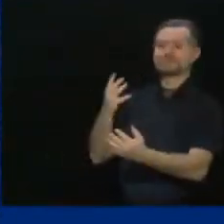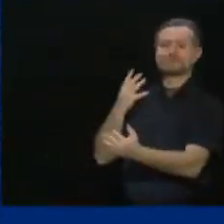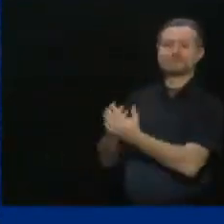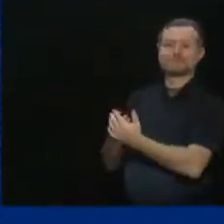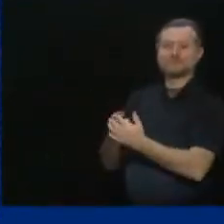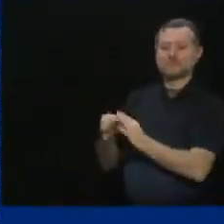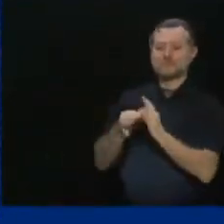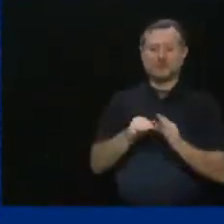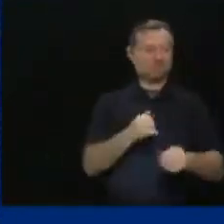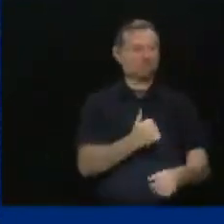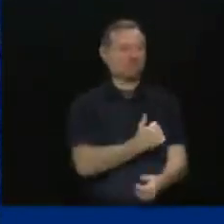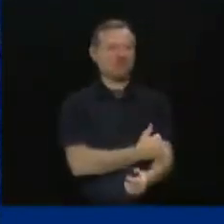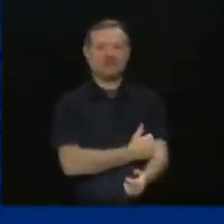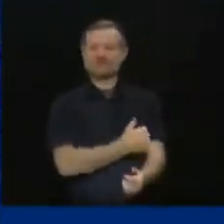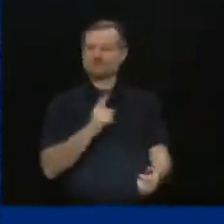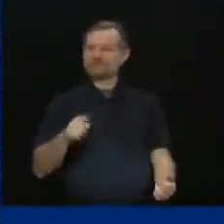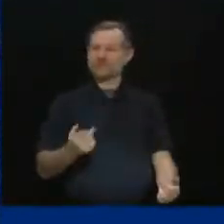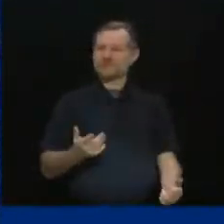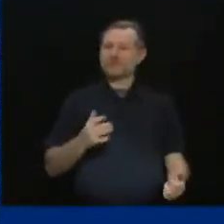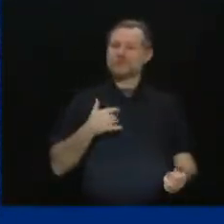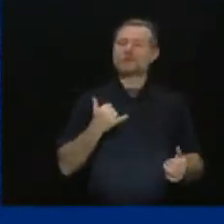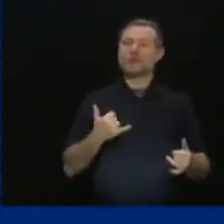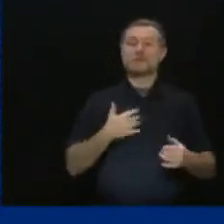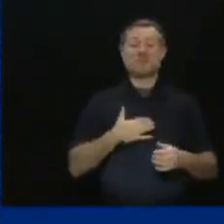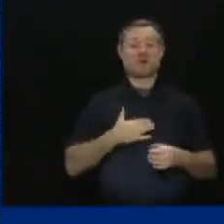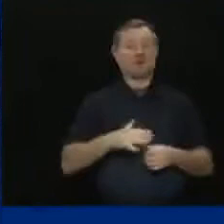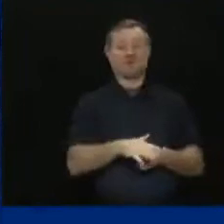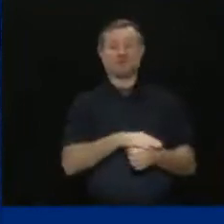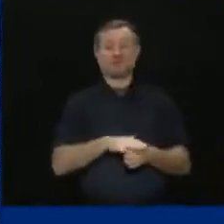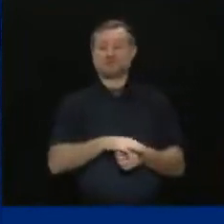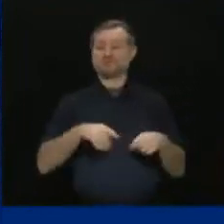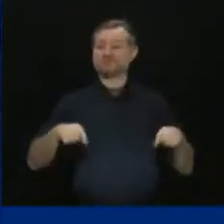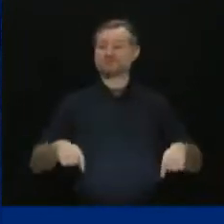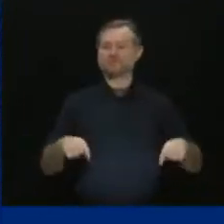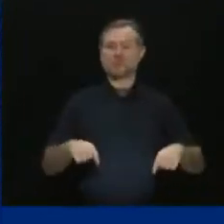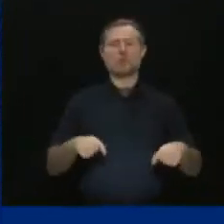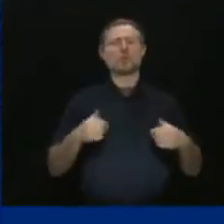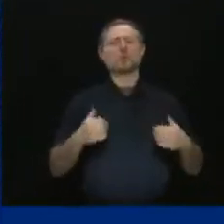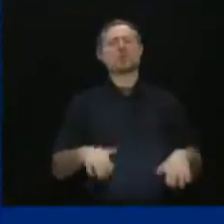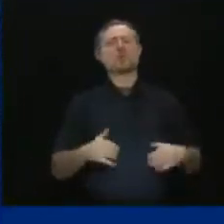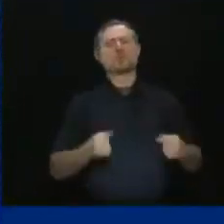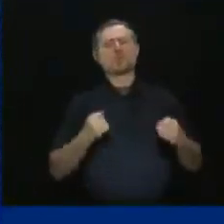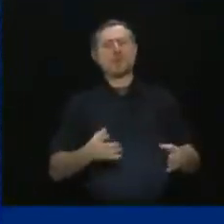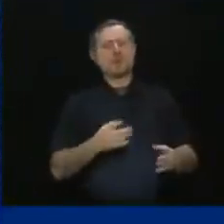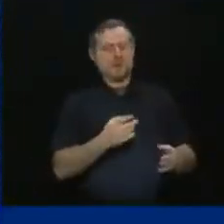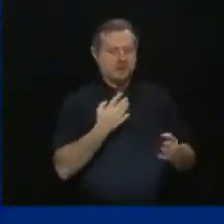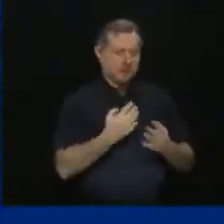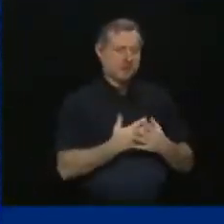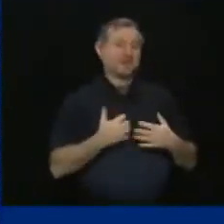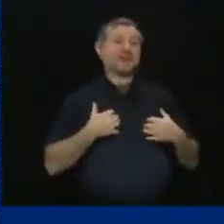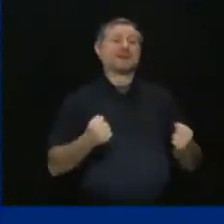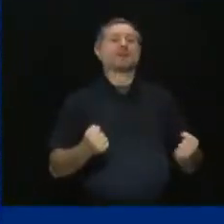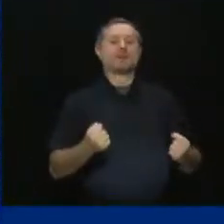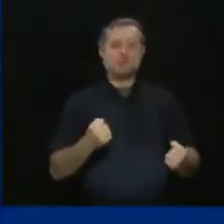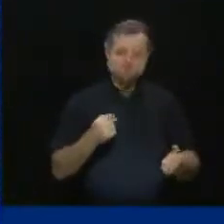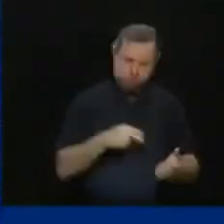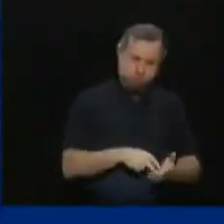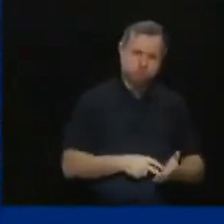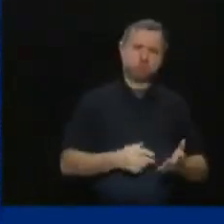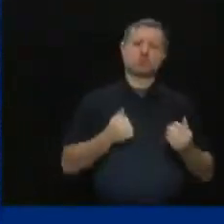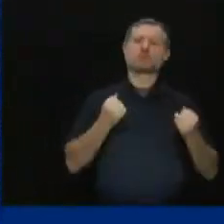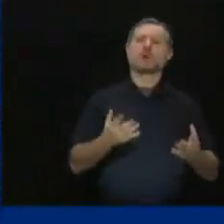court graduation every single year, and he can tell you the amount of time that he's been clean, if not for those programs being eligible for those